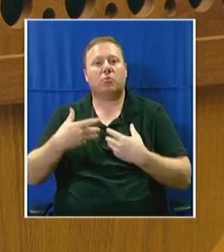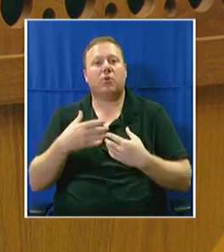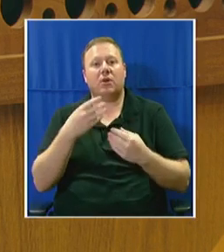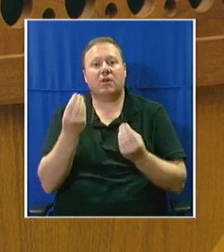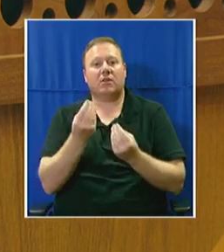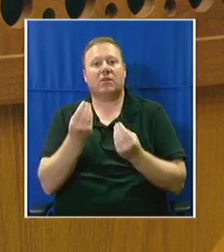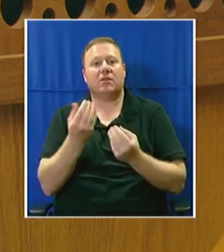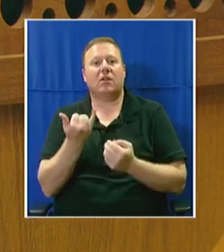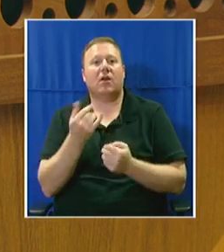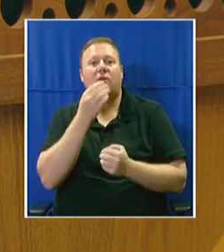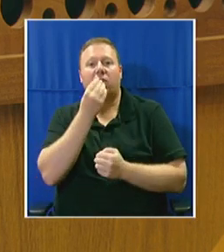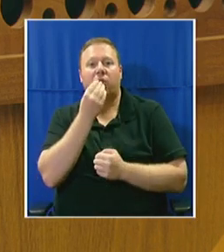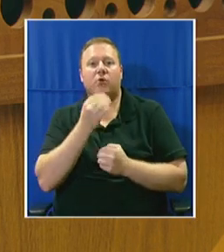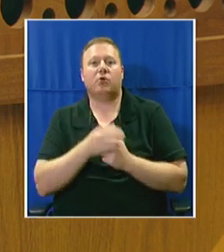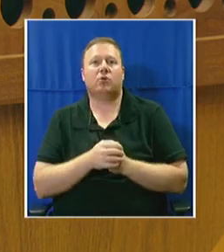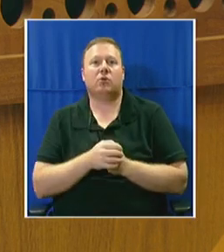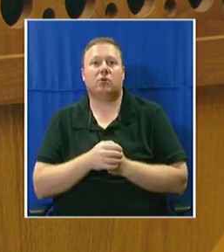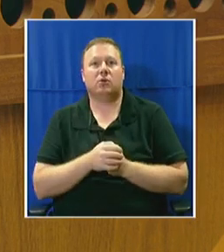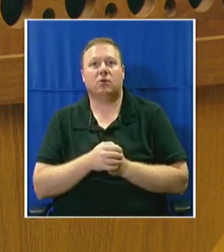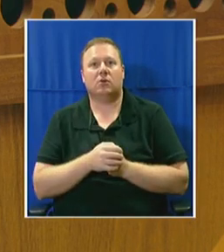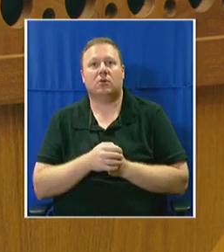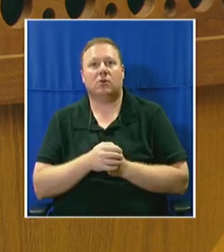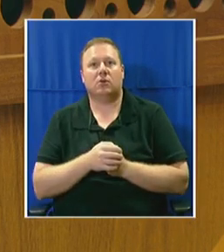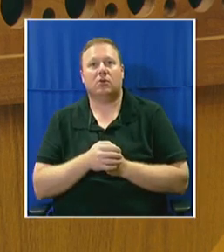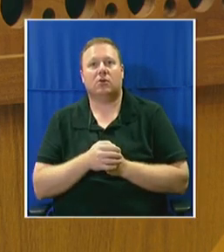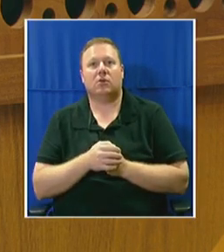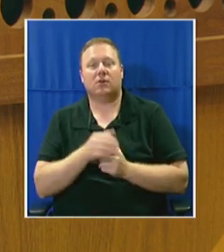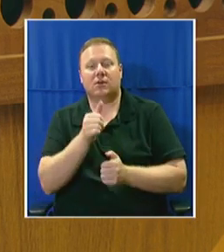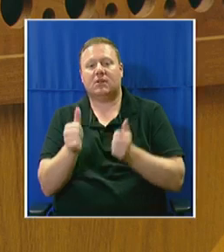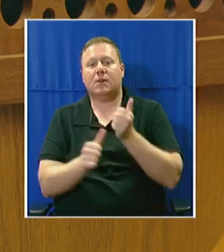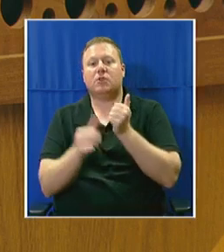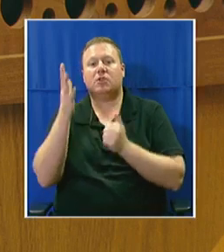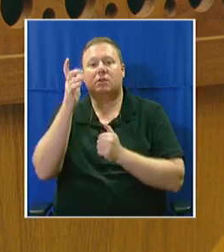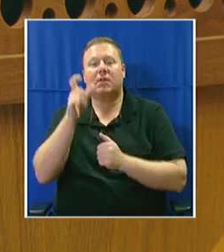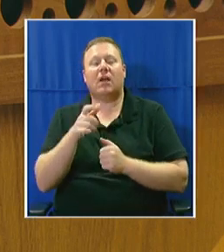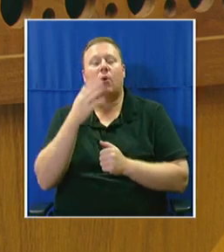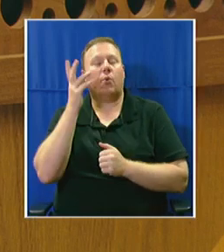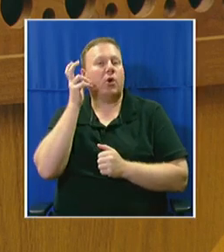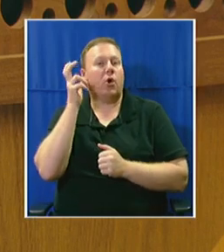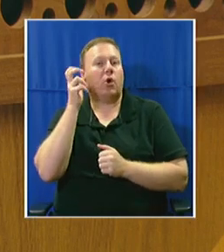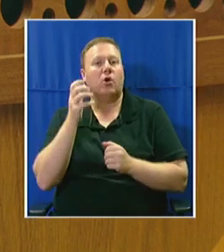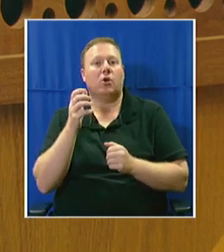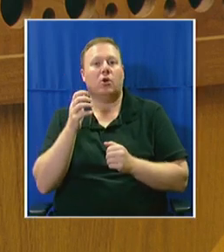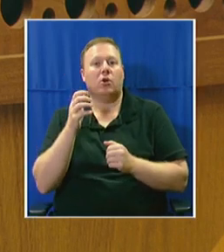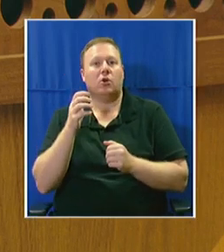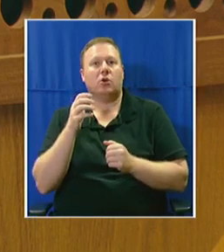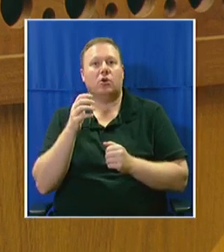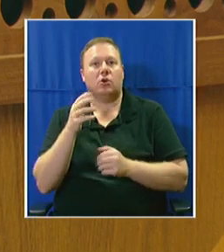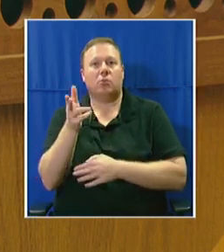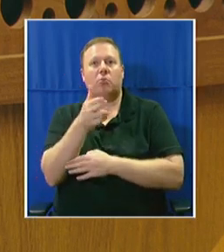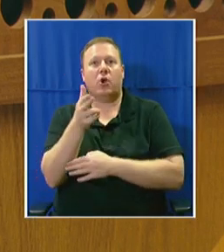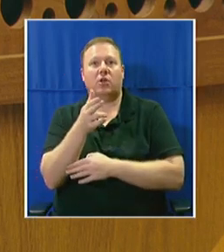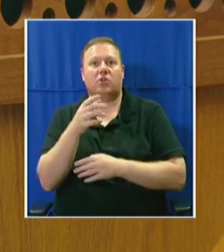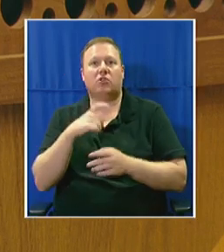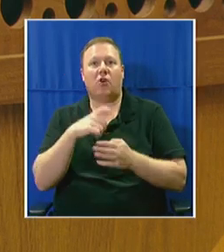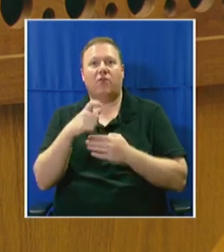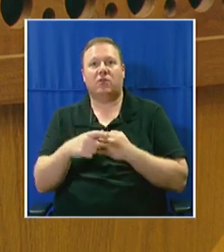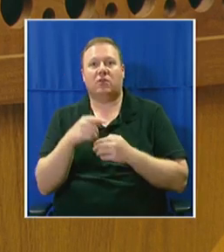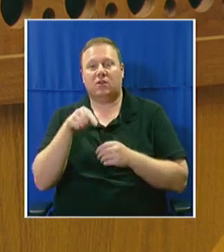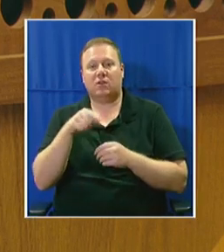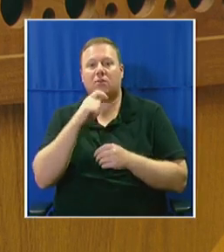around him he smiled at me with weird looks which is totally uncomfortable he often forces me to bring things like